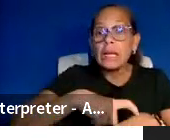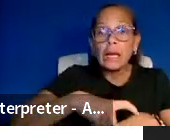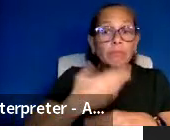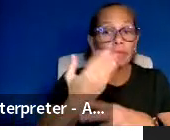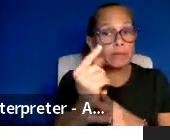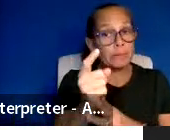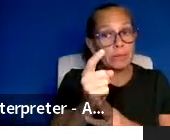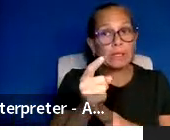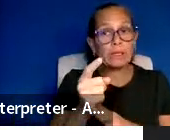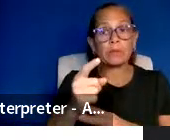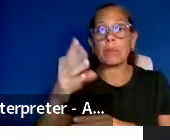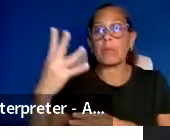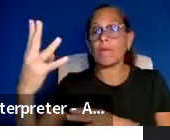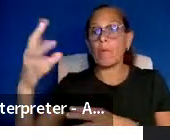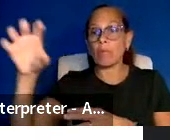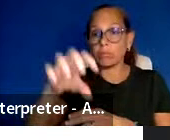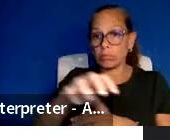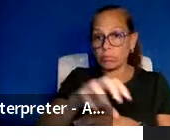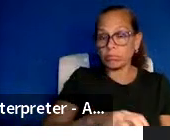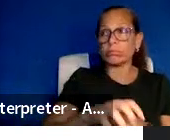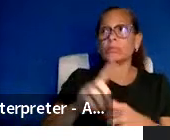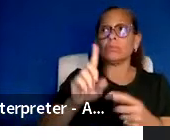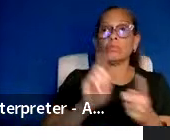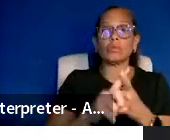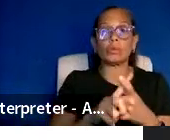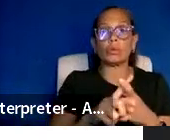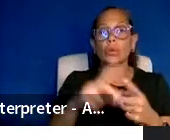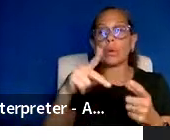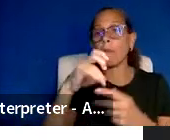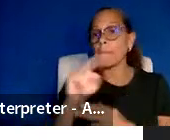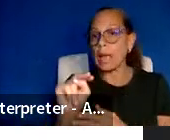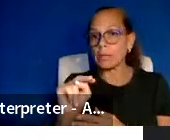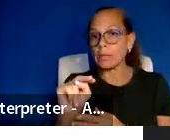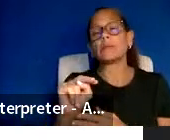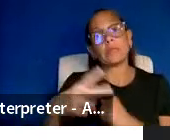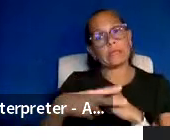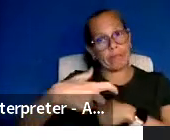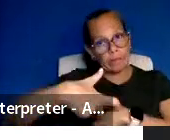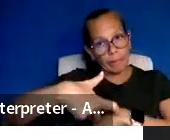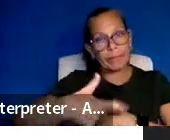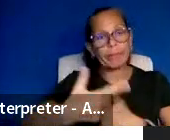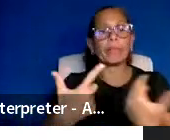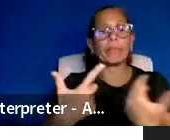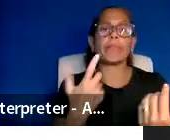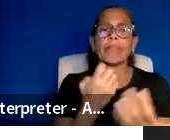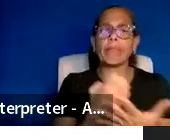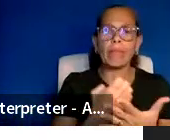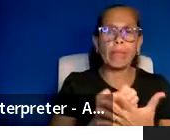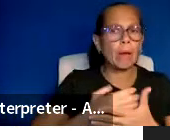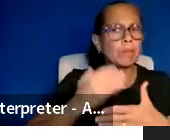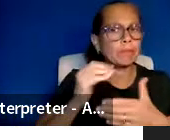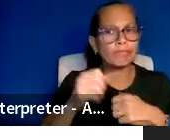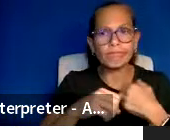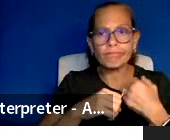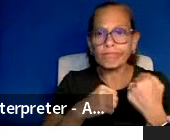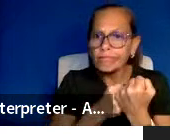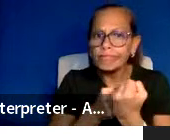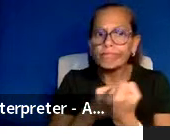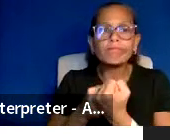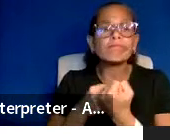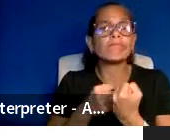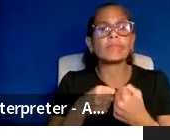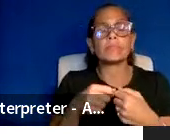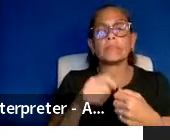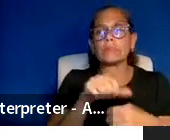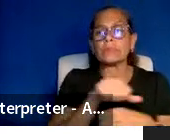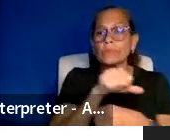from the 4 stations in the Bronx to Penn Station. It's going to create economic vitality. It's going to support local